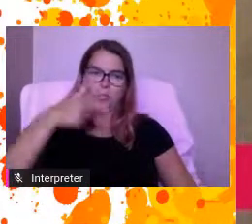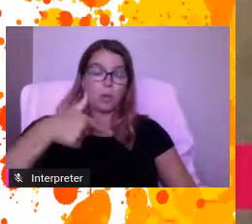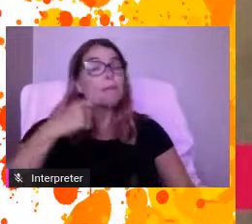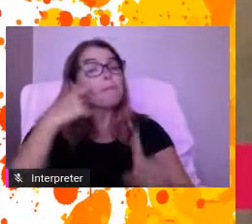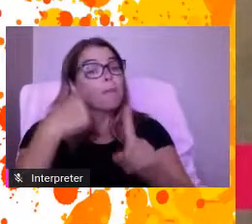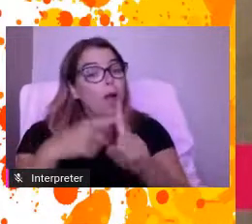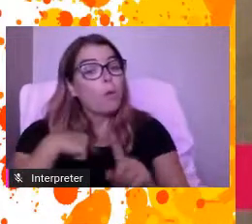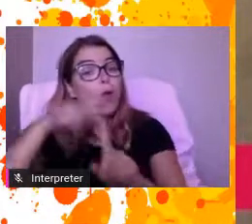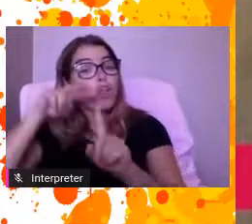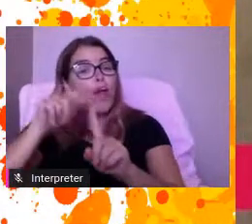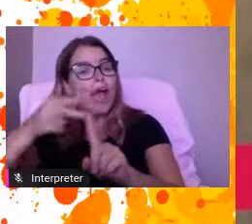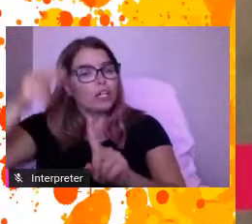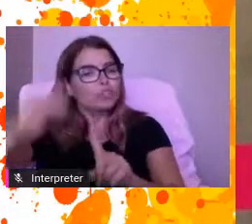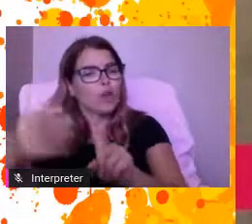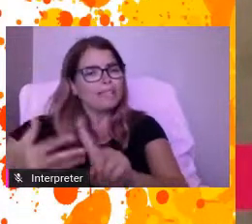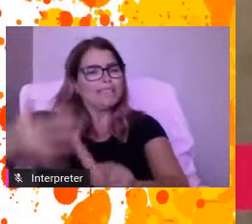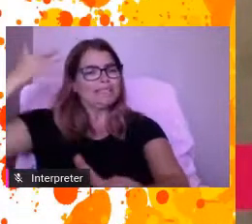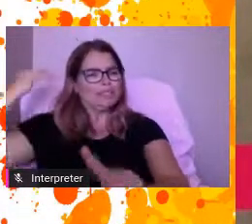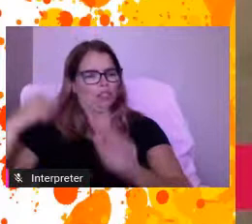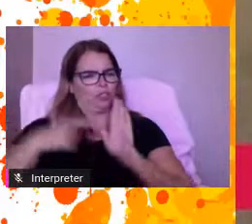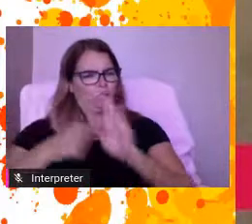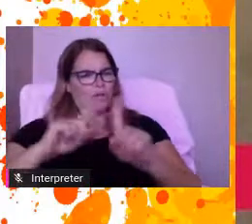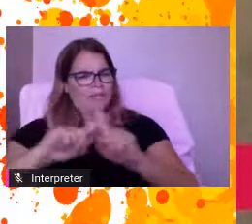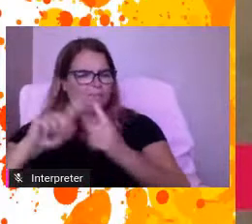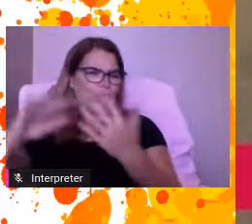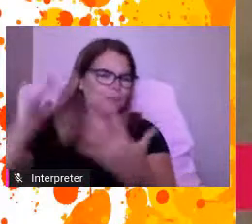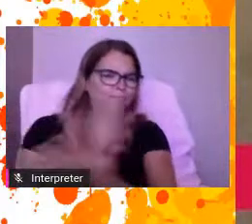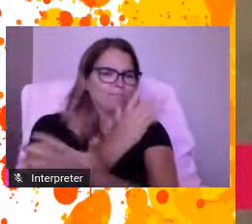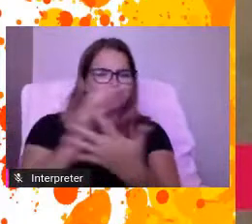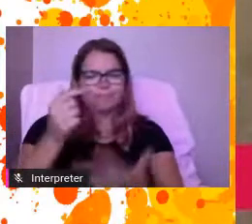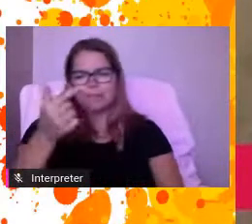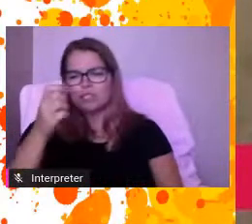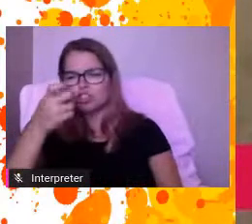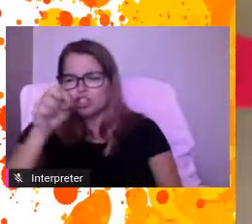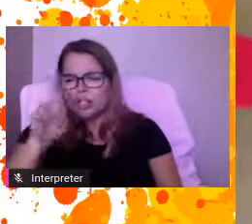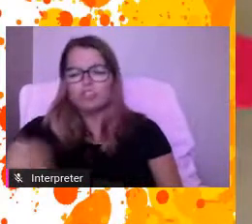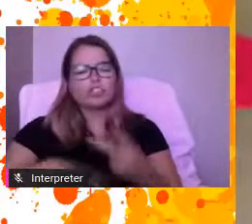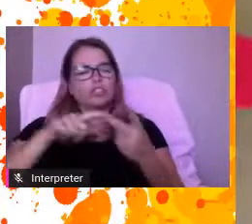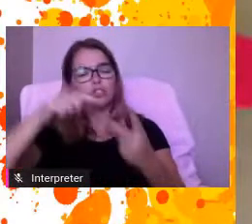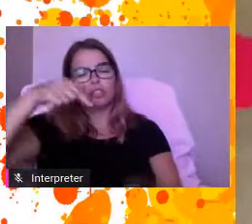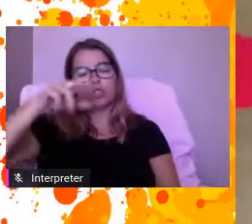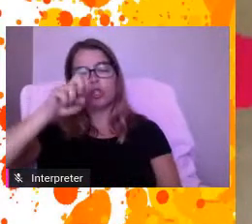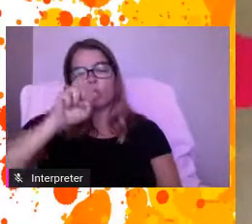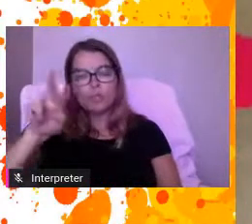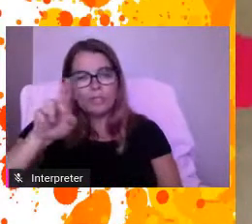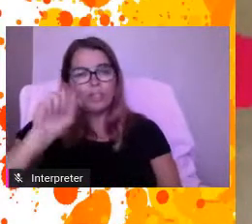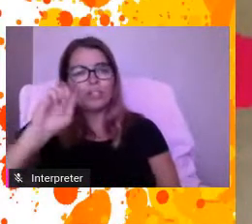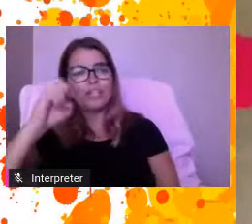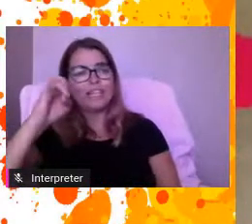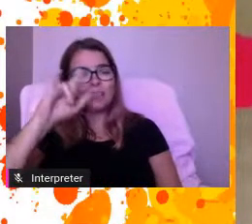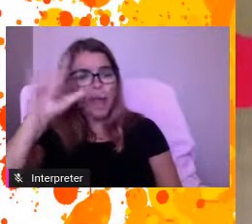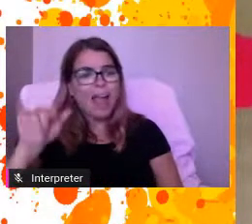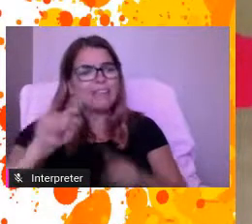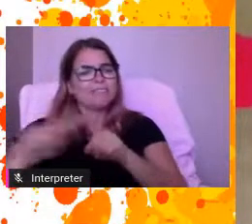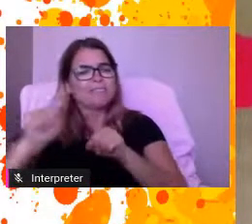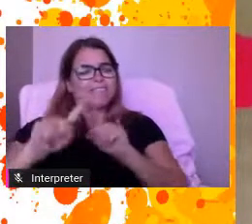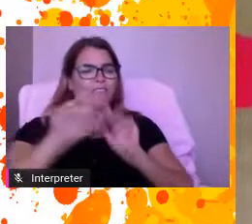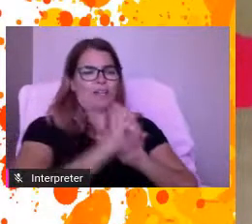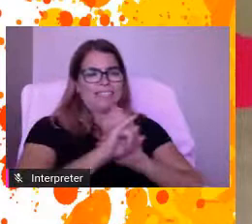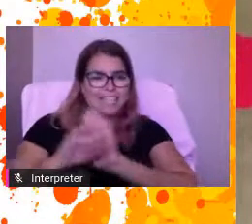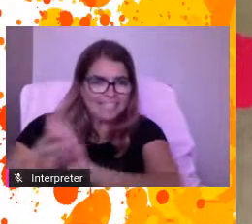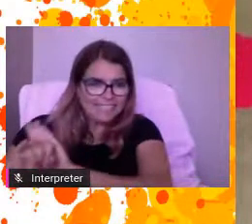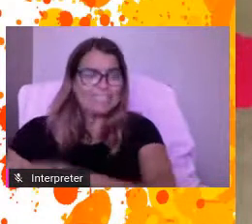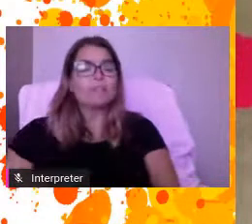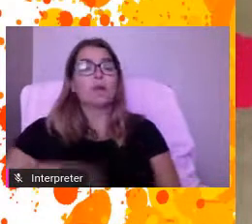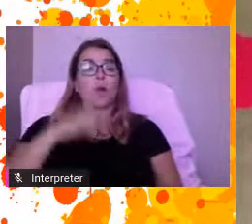depict historical notions of a gender spectrum, queer sexuality, and identity. One place to find early examples of depictions of a